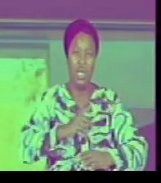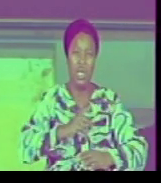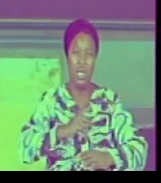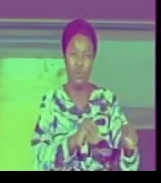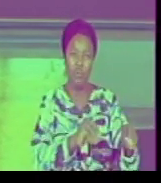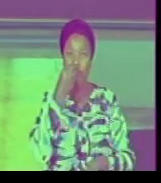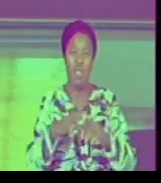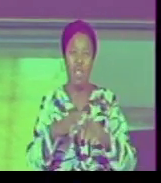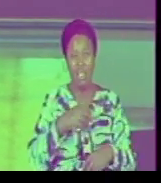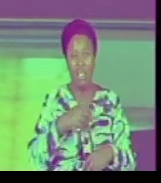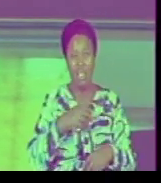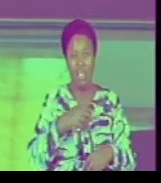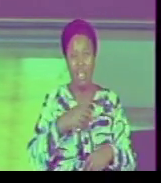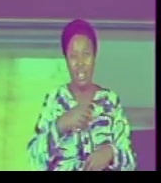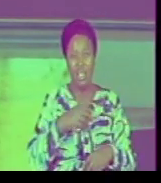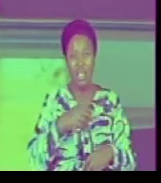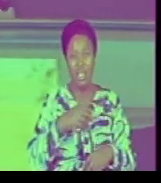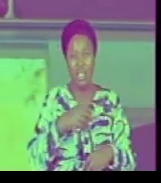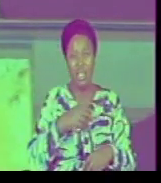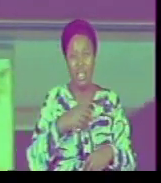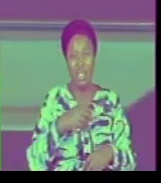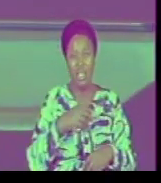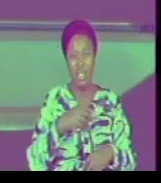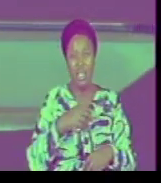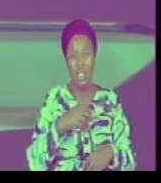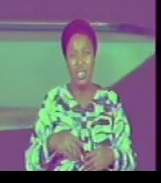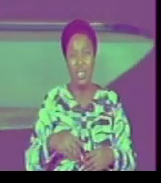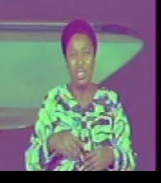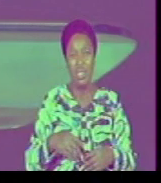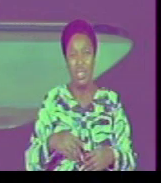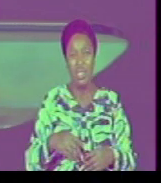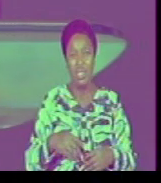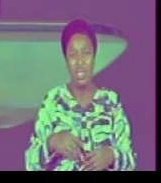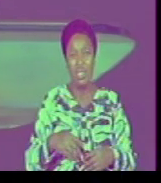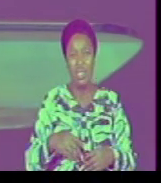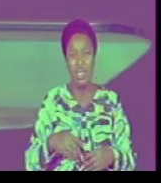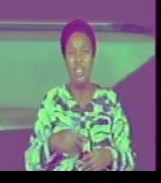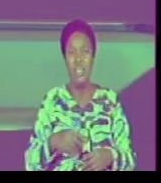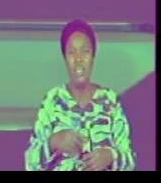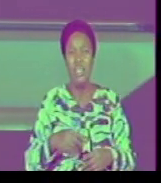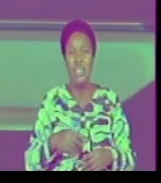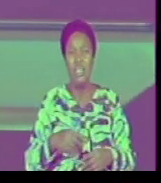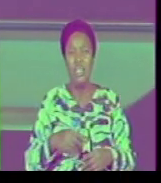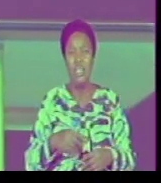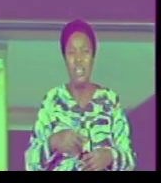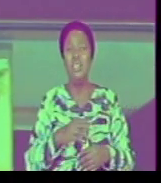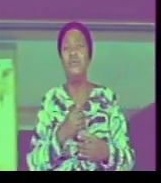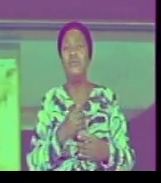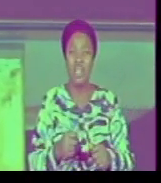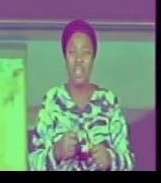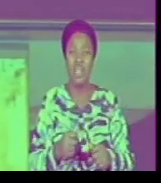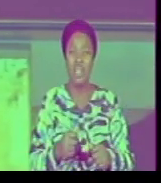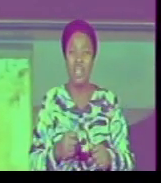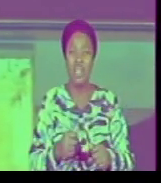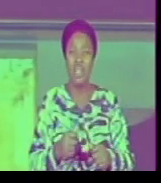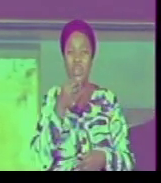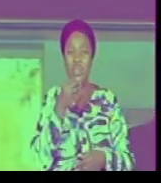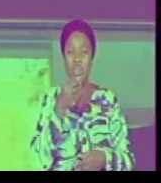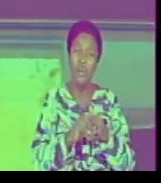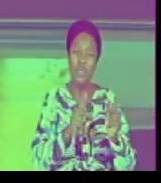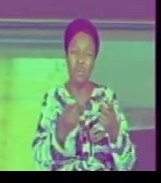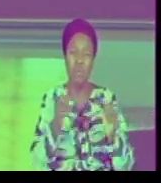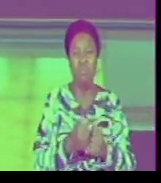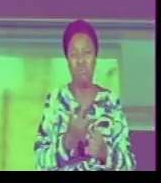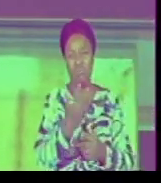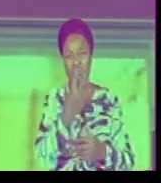your appetite as you see the way they serve. But it says when you're coming to serve, the people of God, we